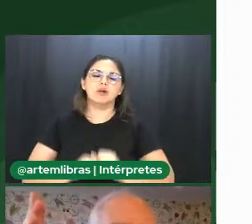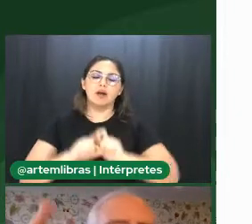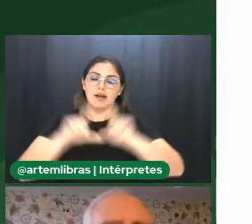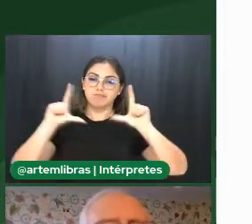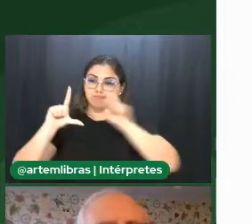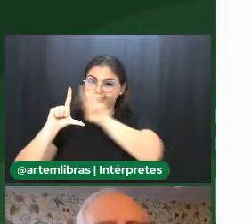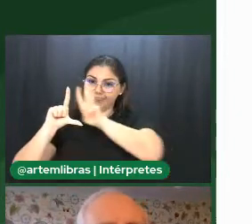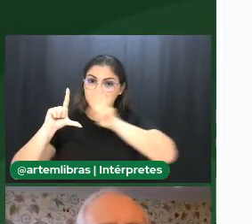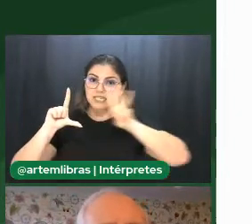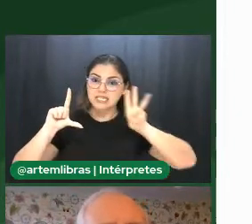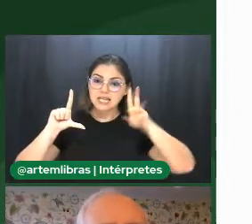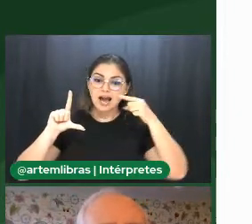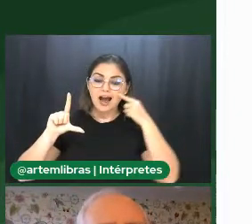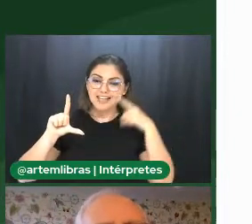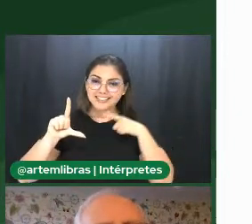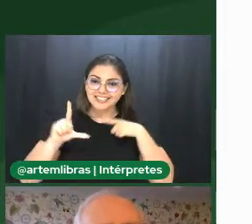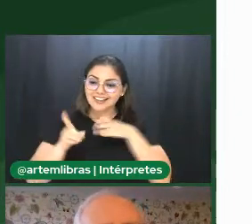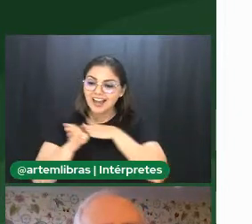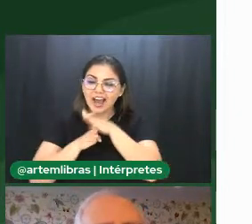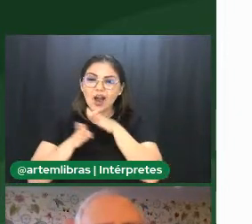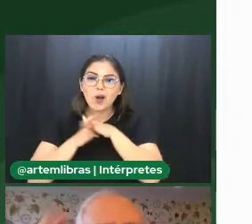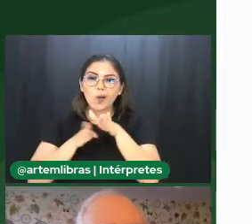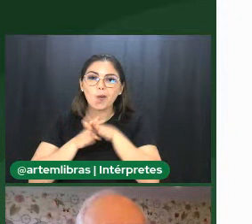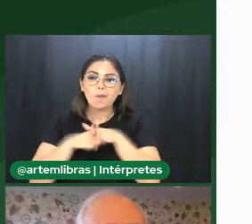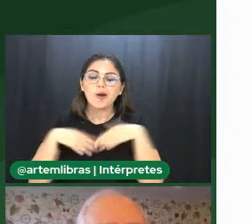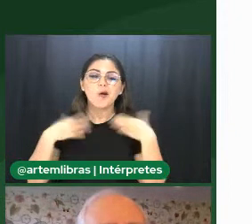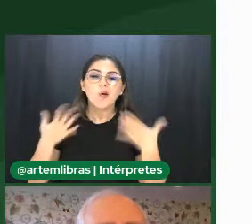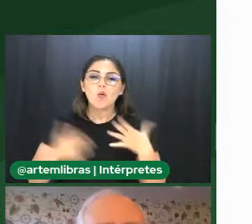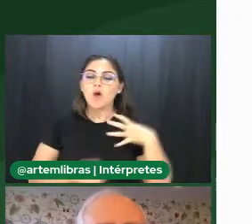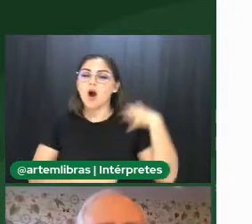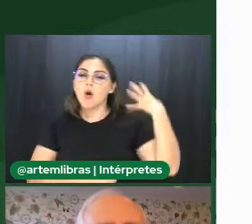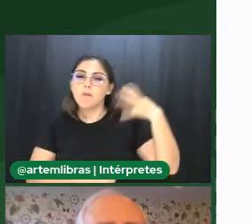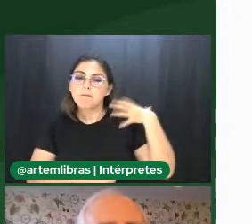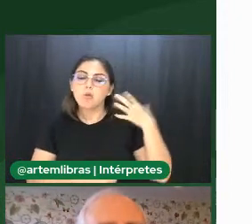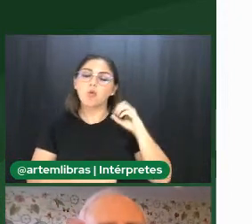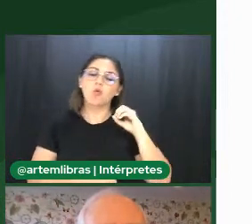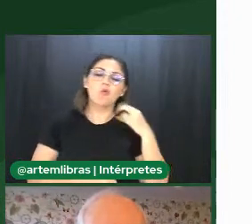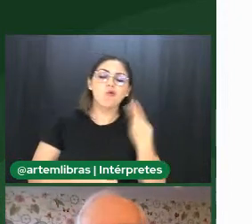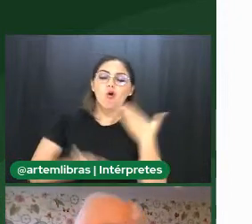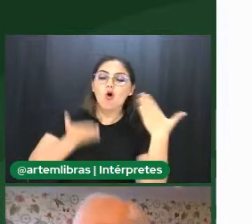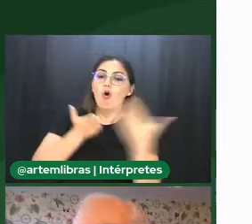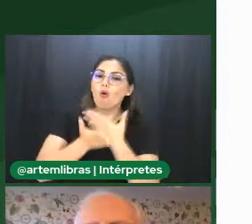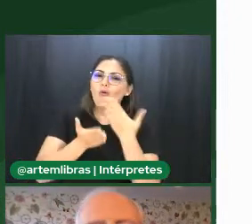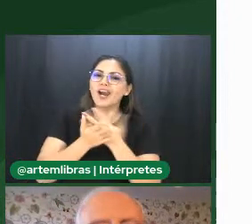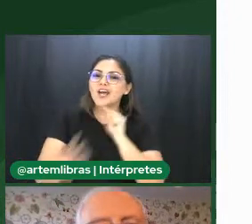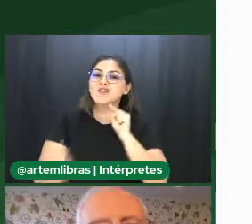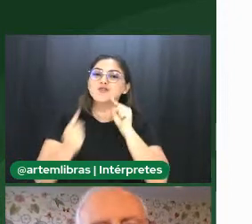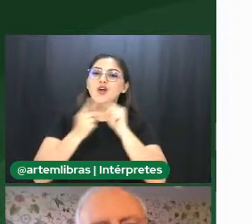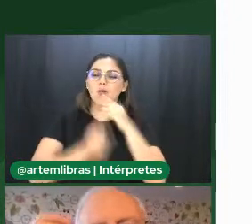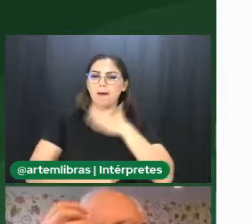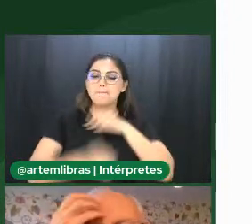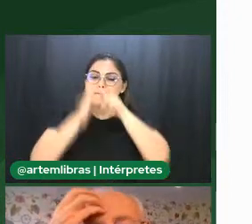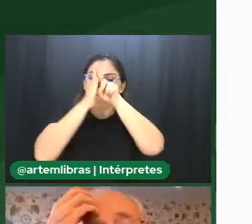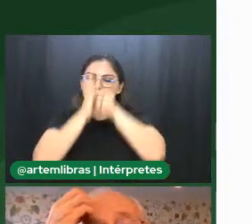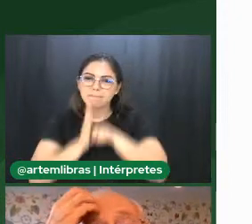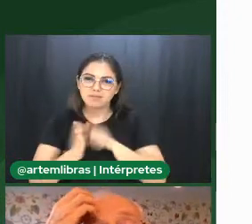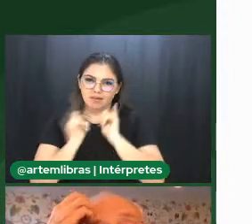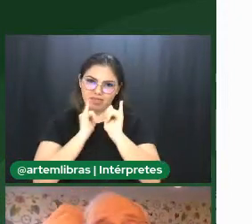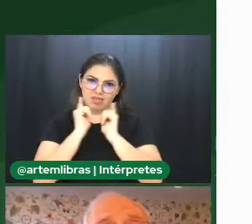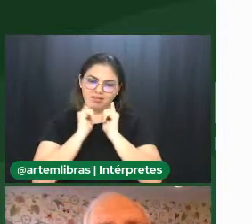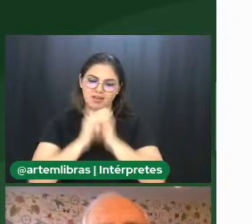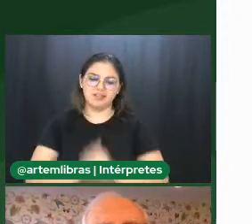decision-making, and then we might have life-critical decisions in transportation systems and in medical and military